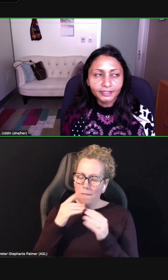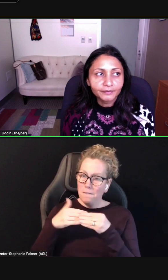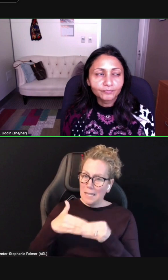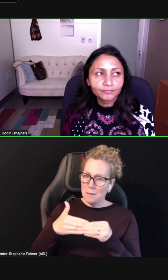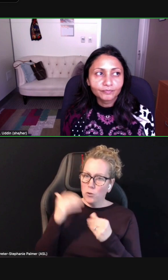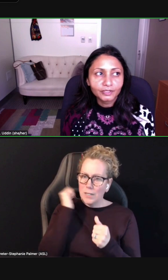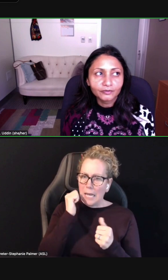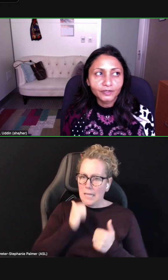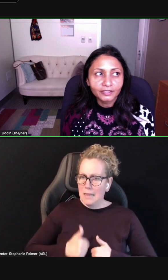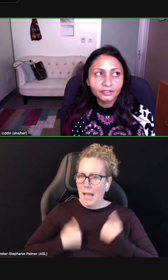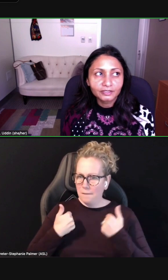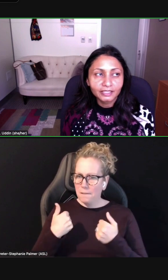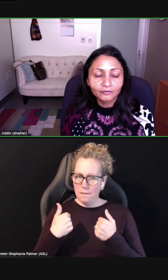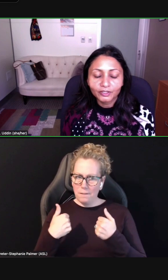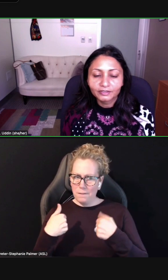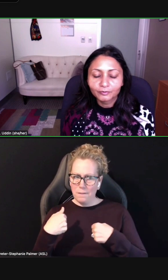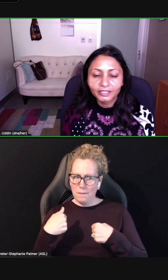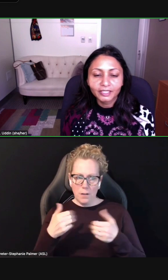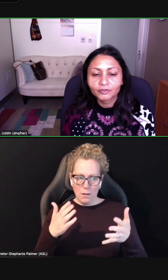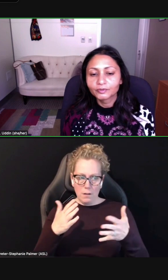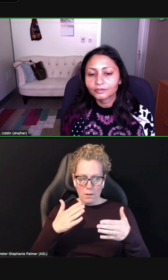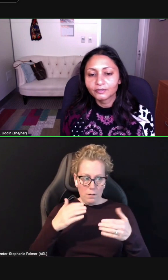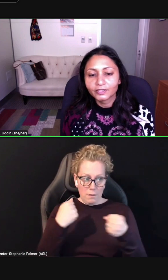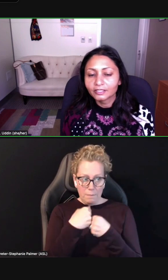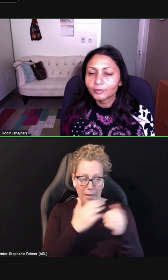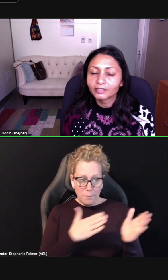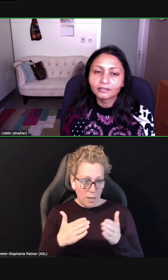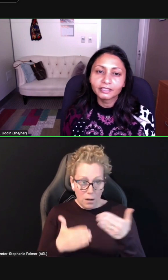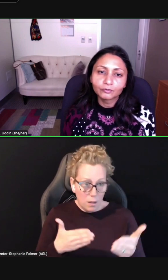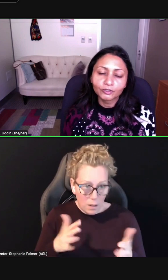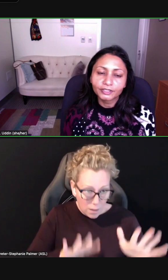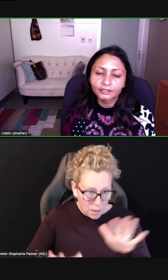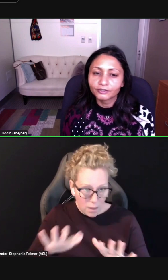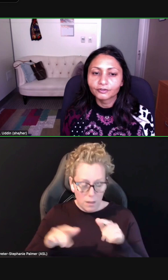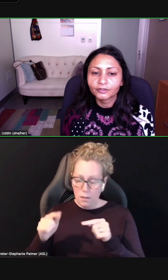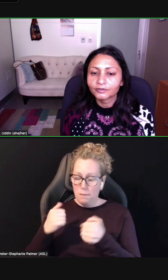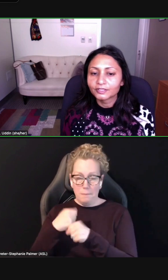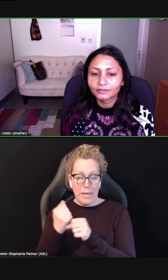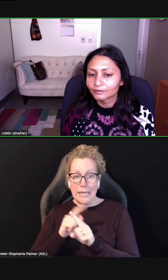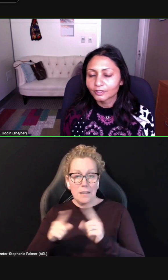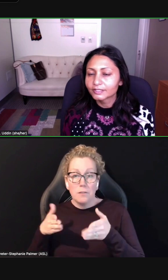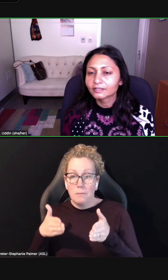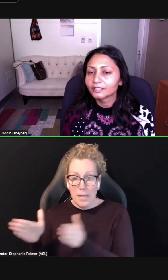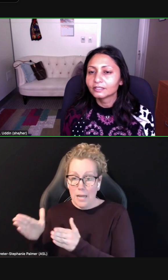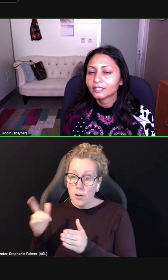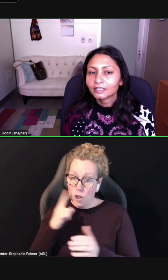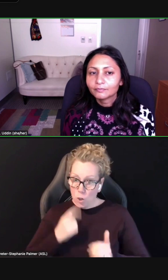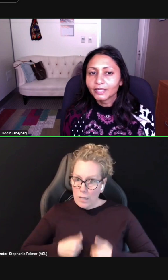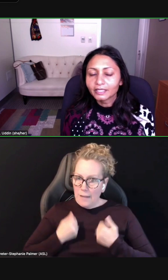But that's kind of what happens when you're living independently and working on your own, is you're